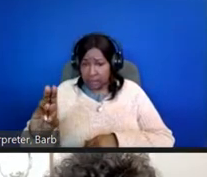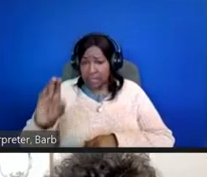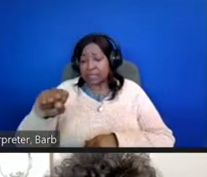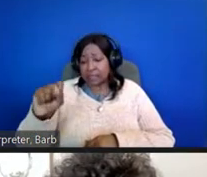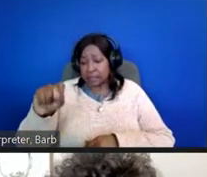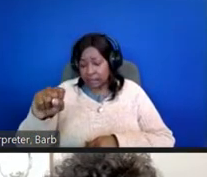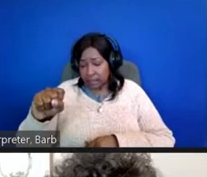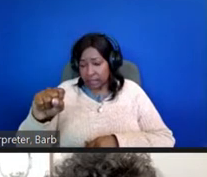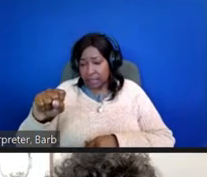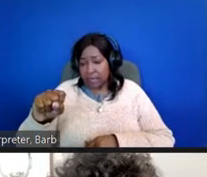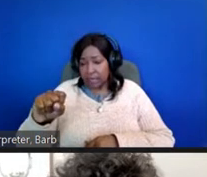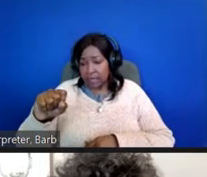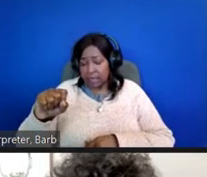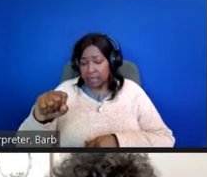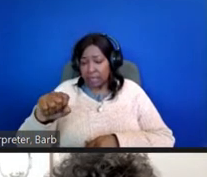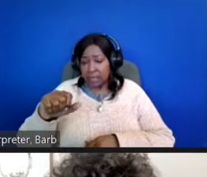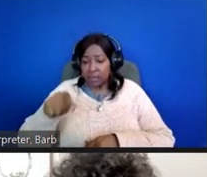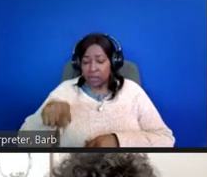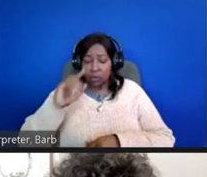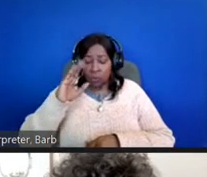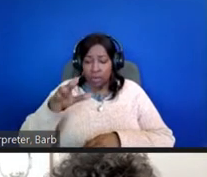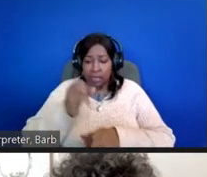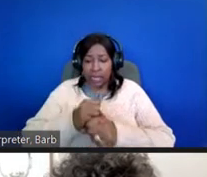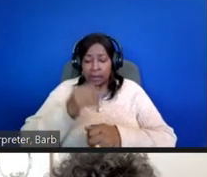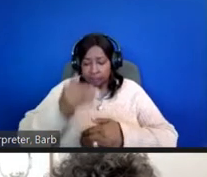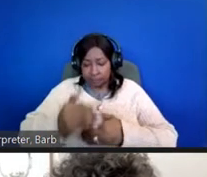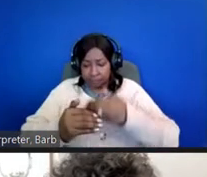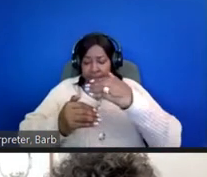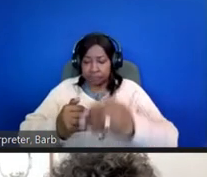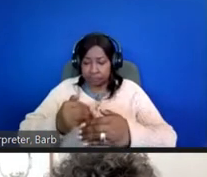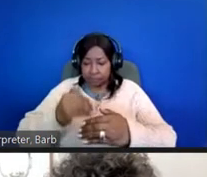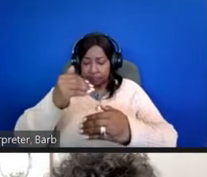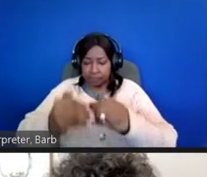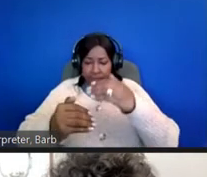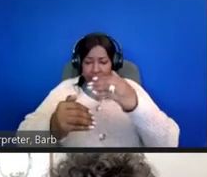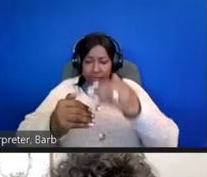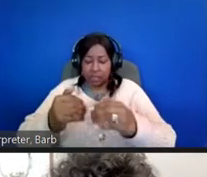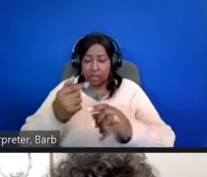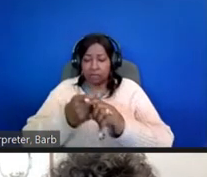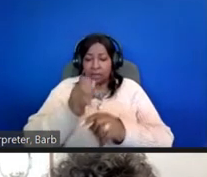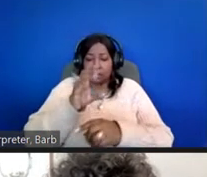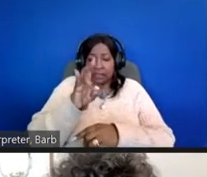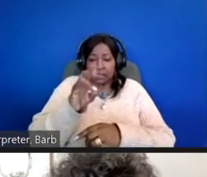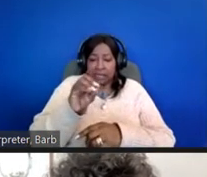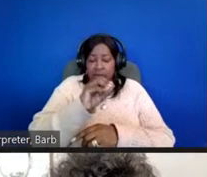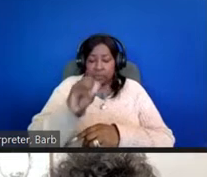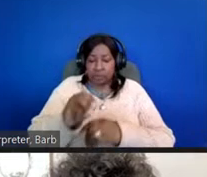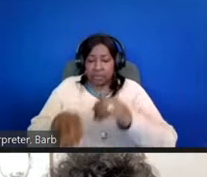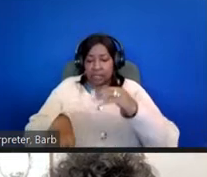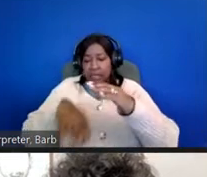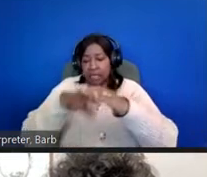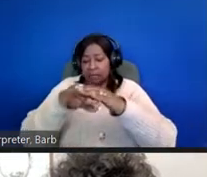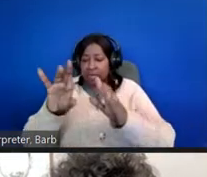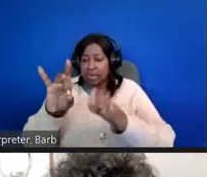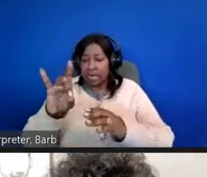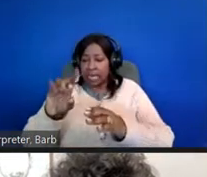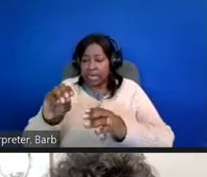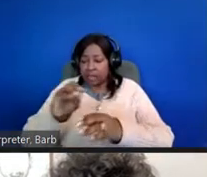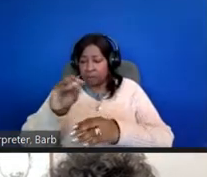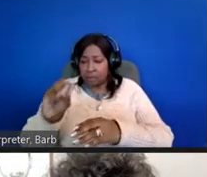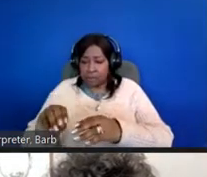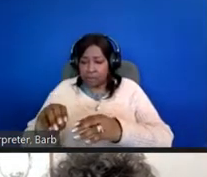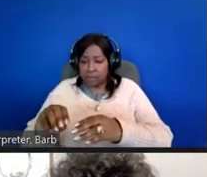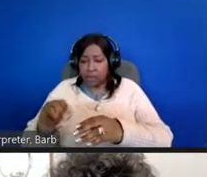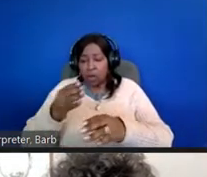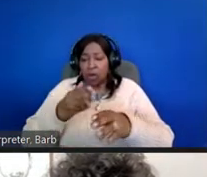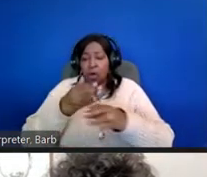at the end date, but you'll get gradual changes from the 70% up to the 80% over the next 2 years.